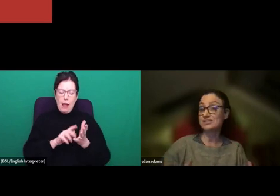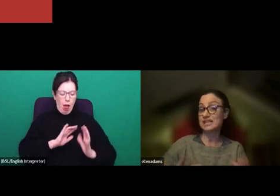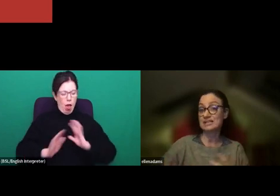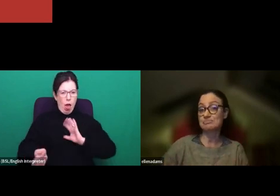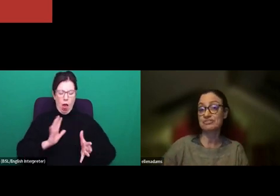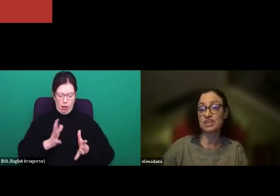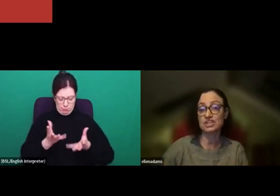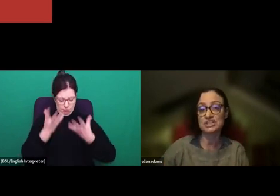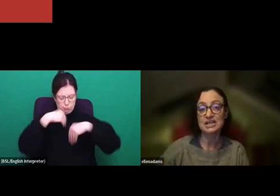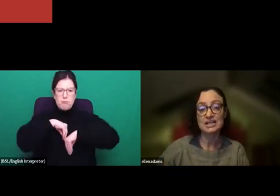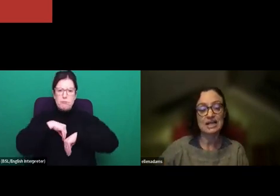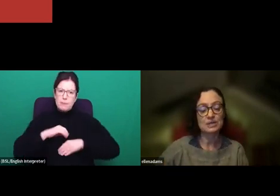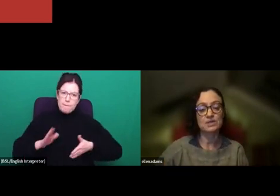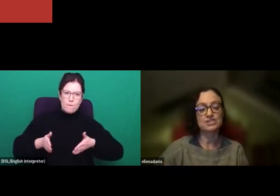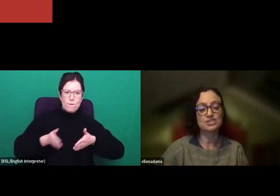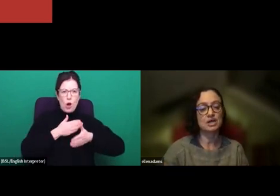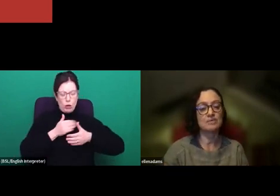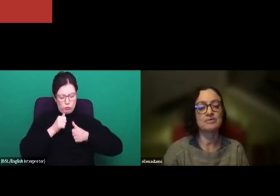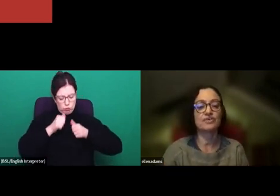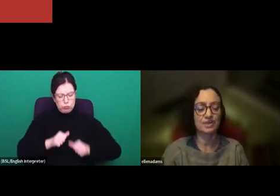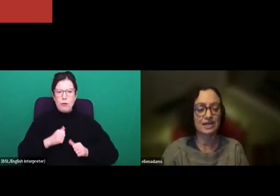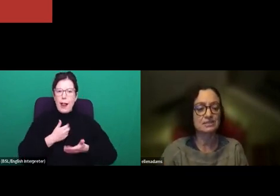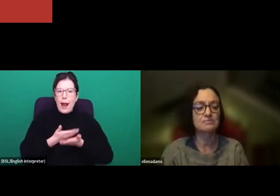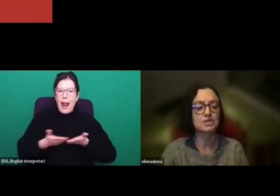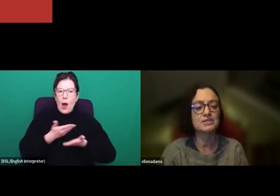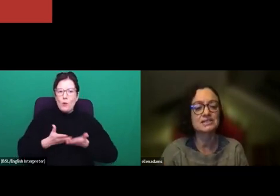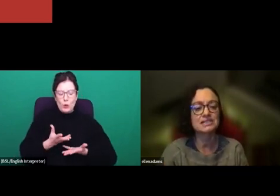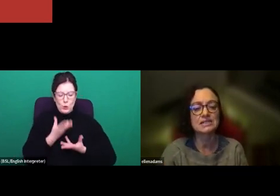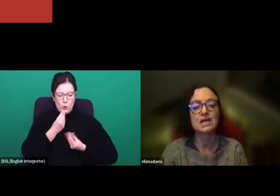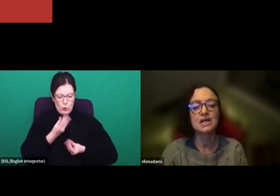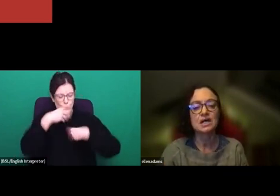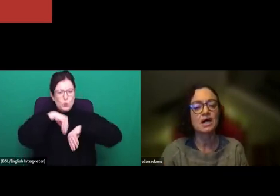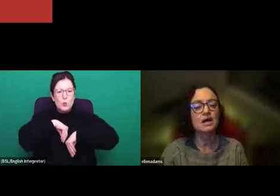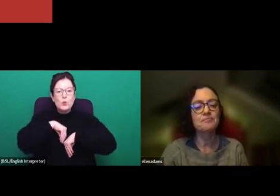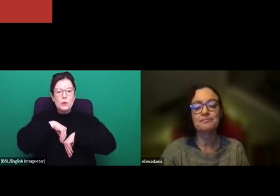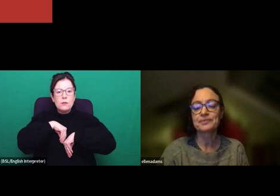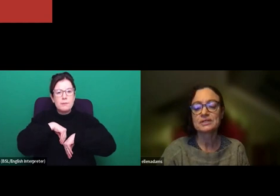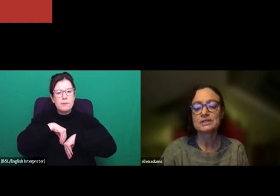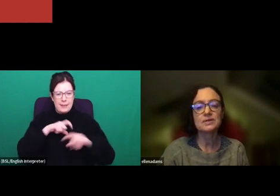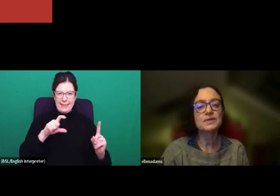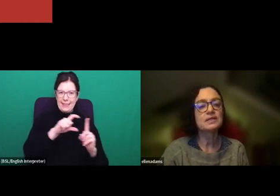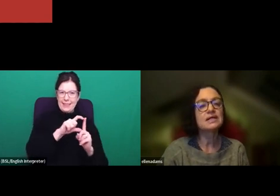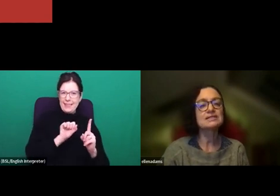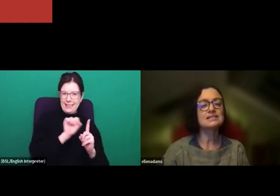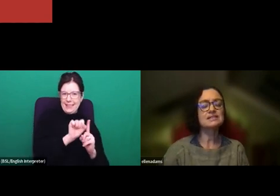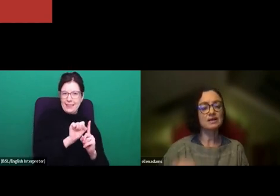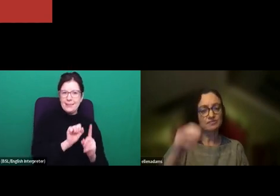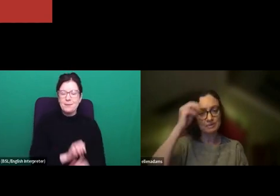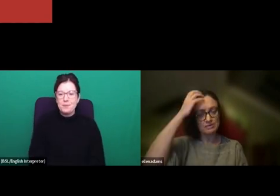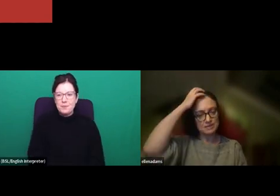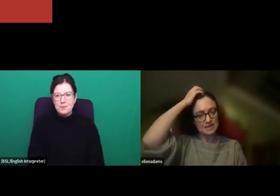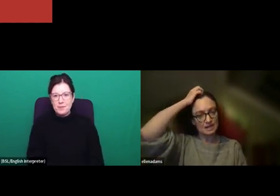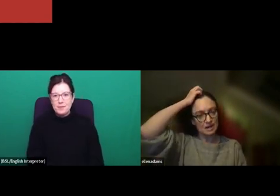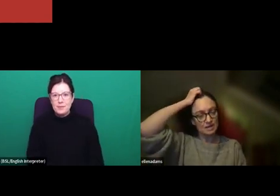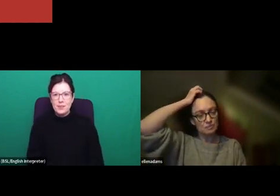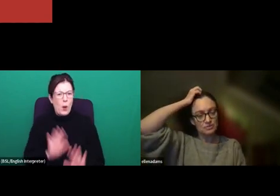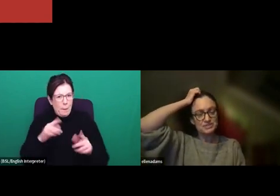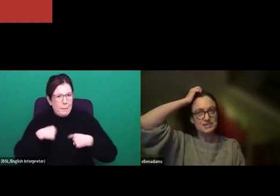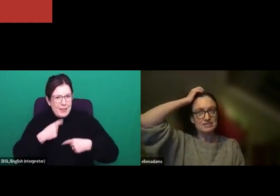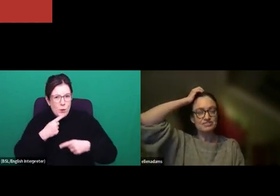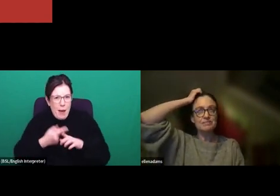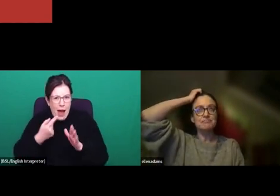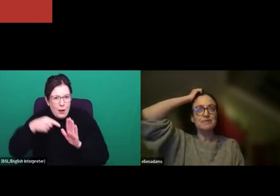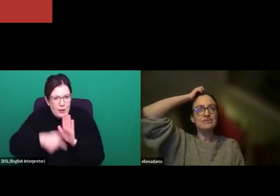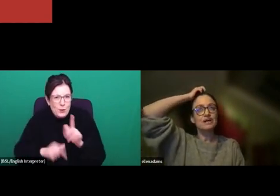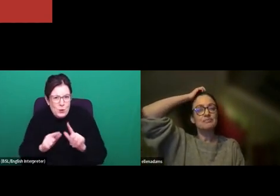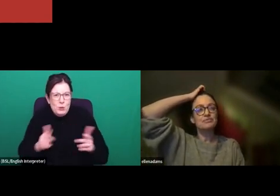is the first and preferred language for that community. So that's enough about me. I want